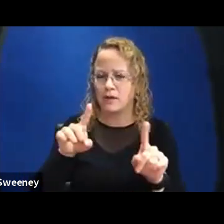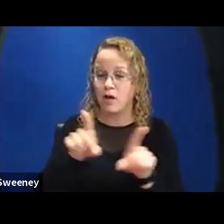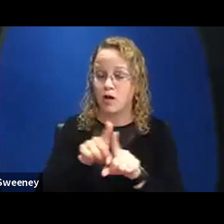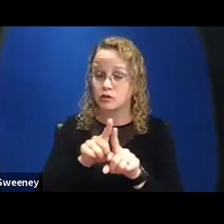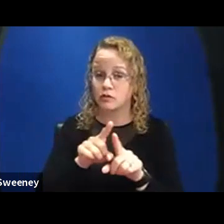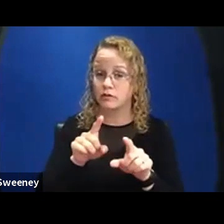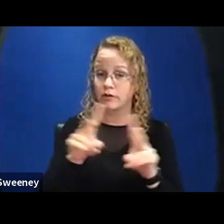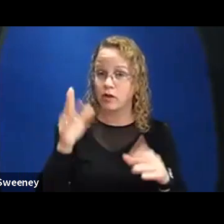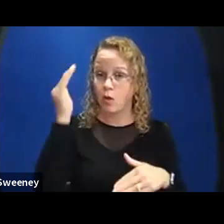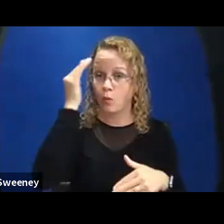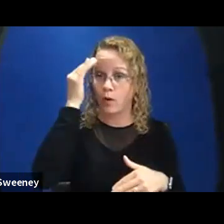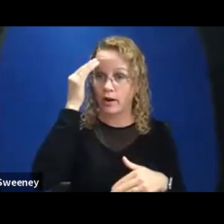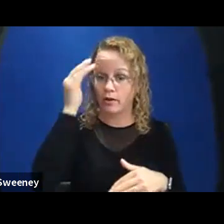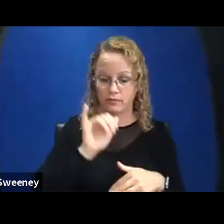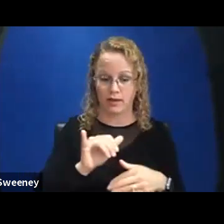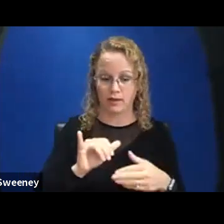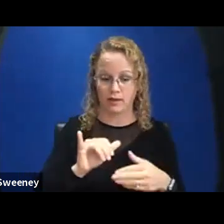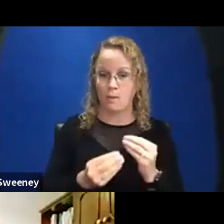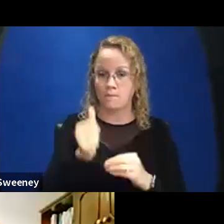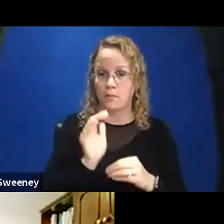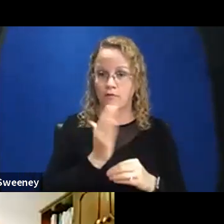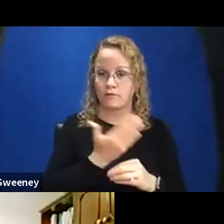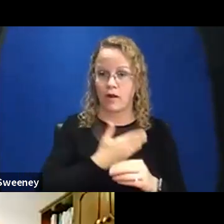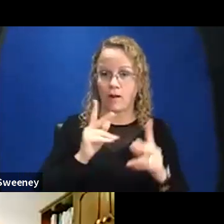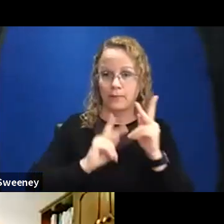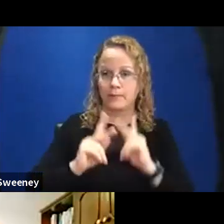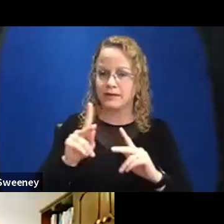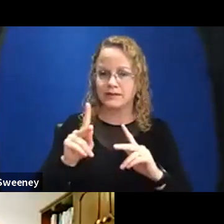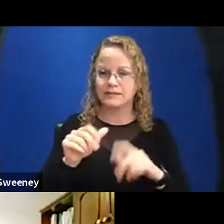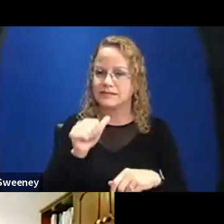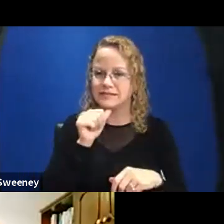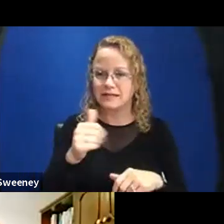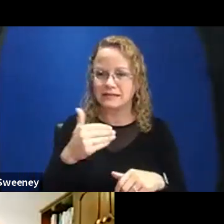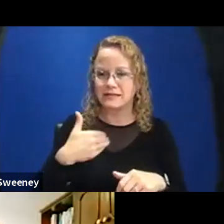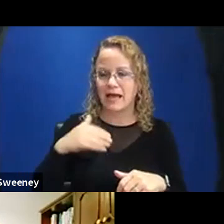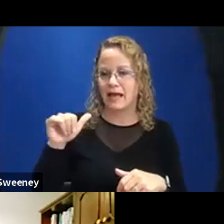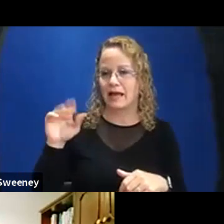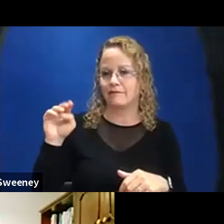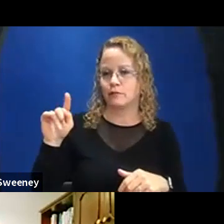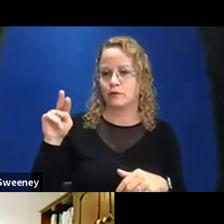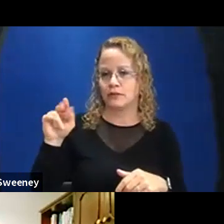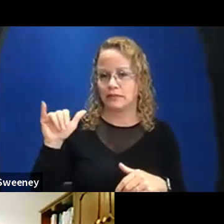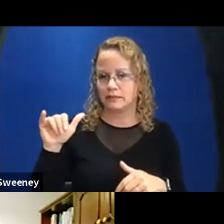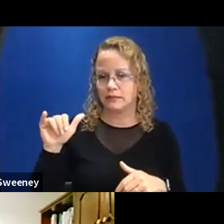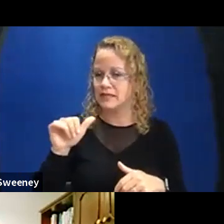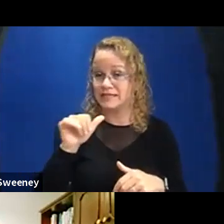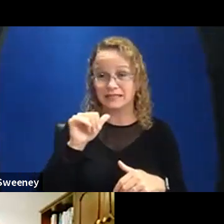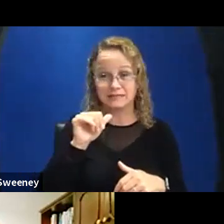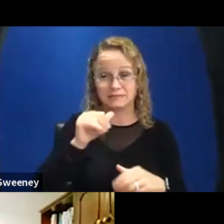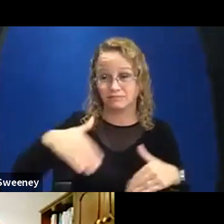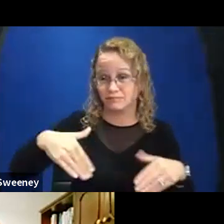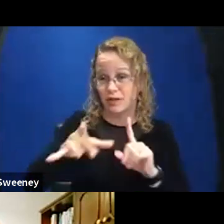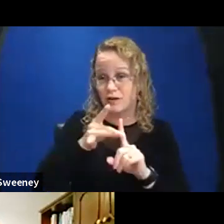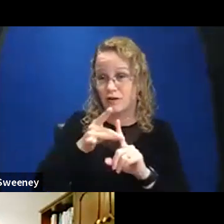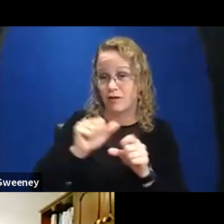conscious that the majority of our population does not have immunity. They haven't gotten COVID to begin with, or